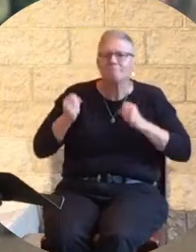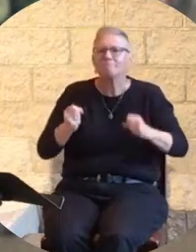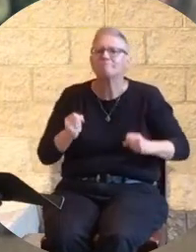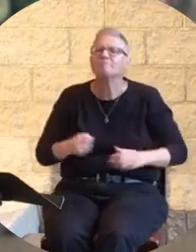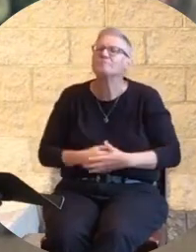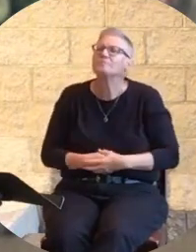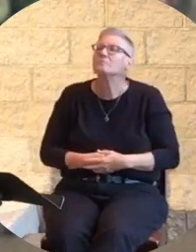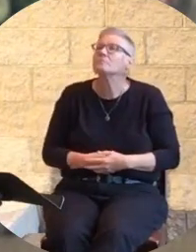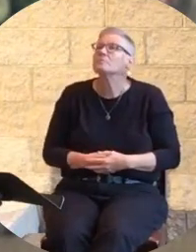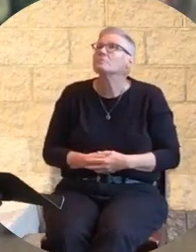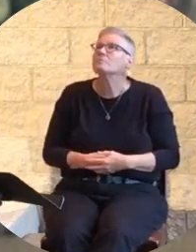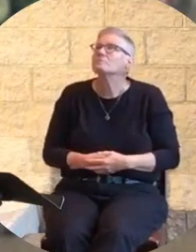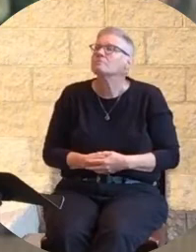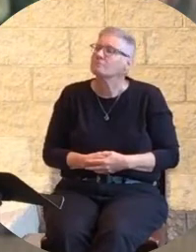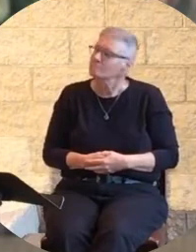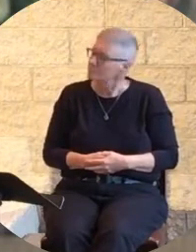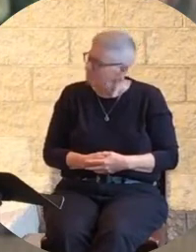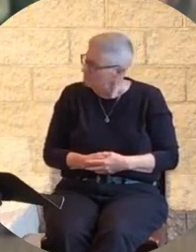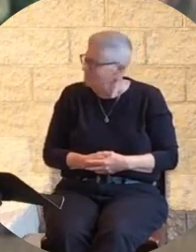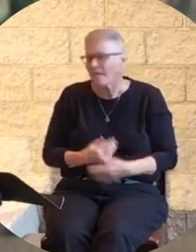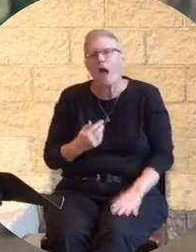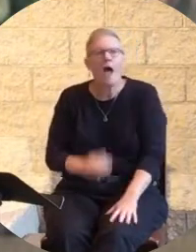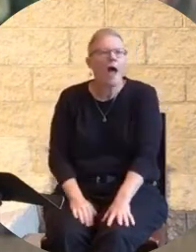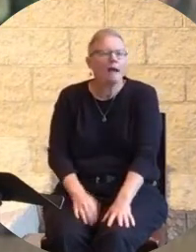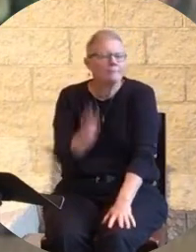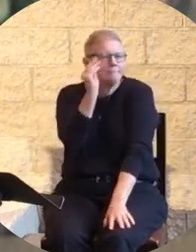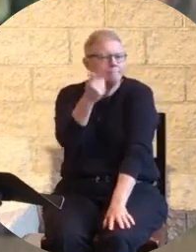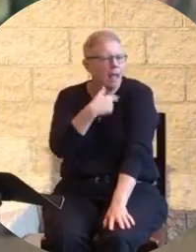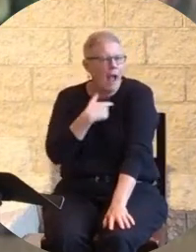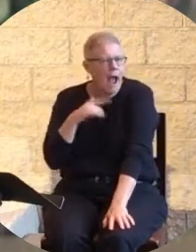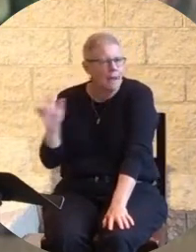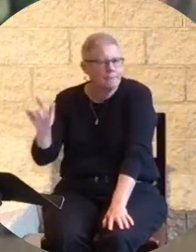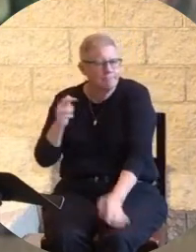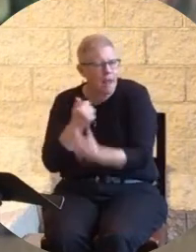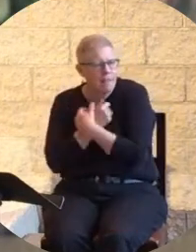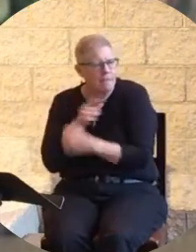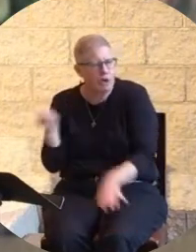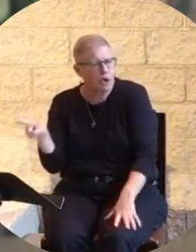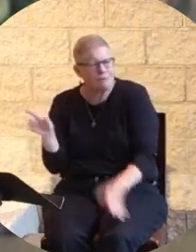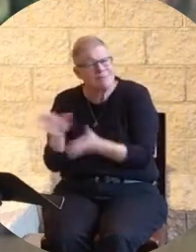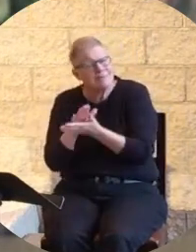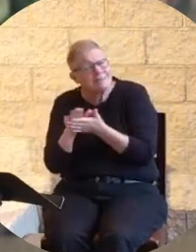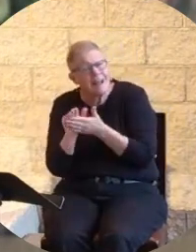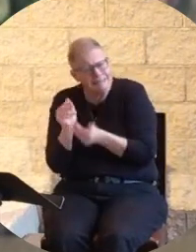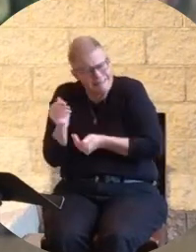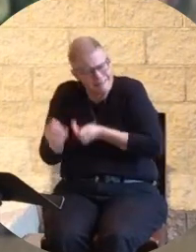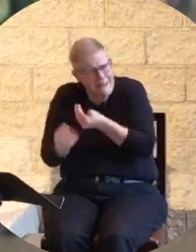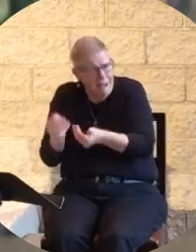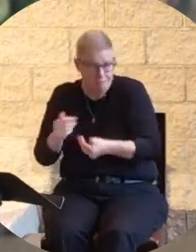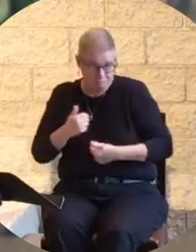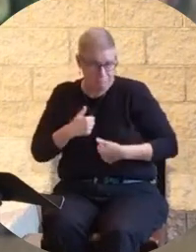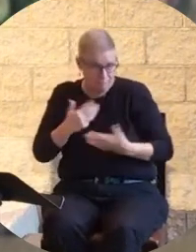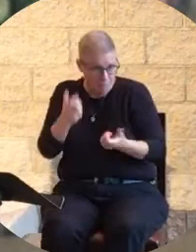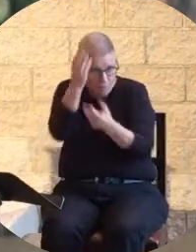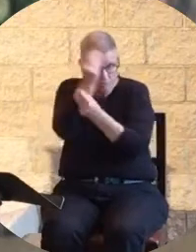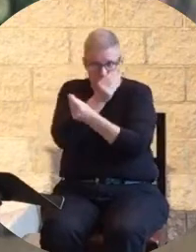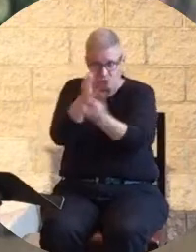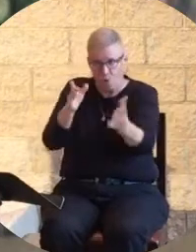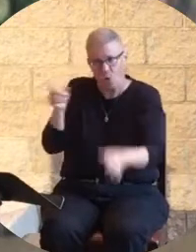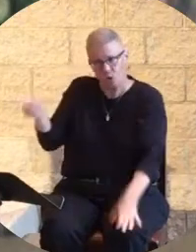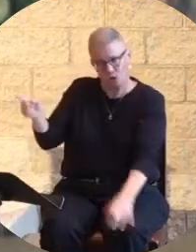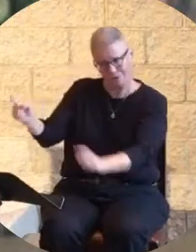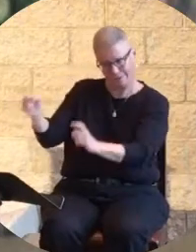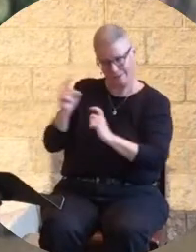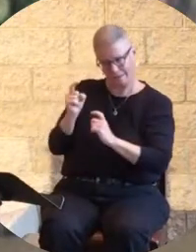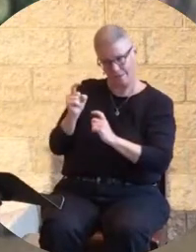what? I just love her. She's nice and kind. And in fact, I really want to let you know that she gifted us